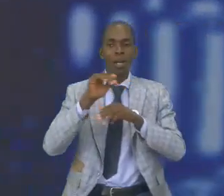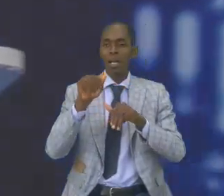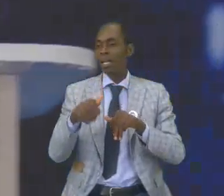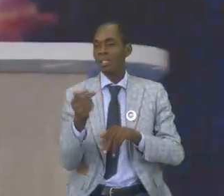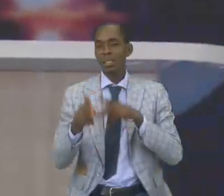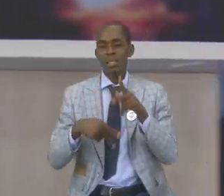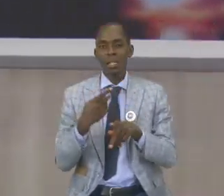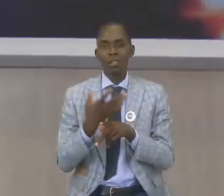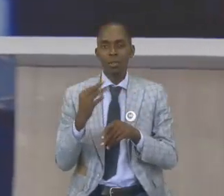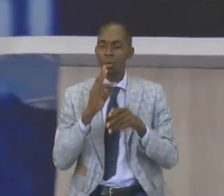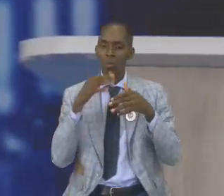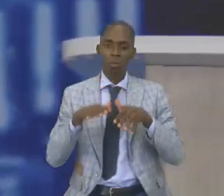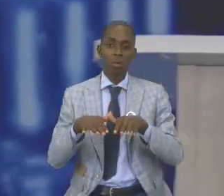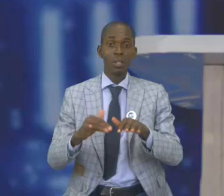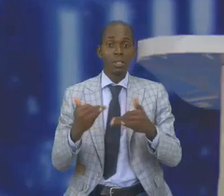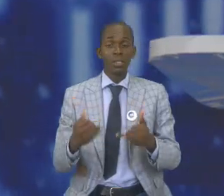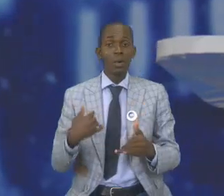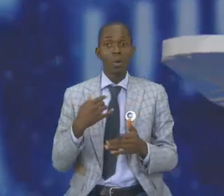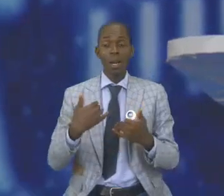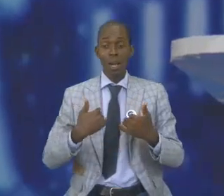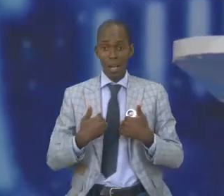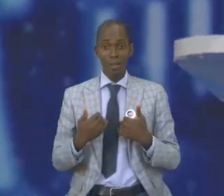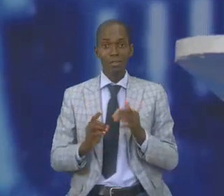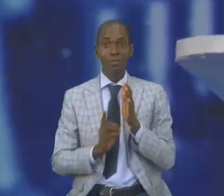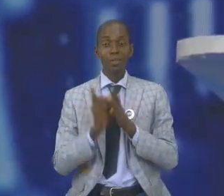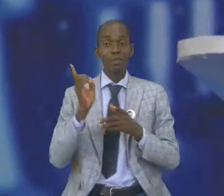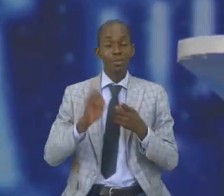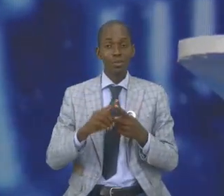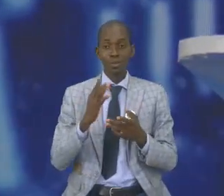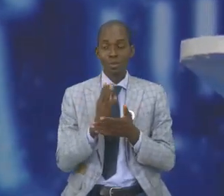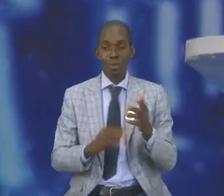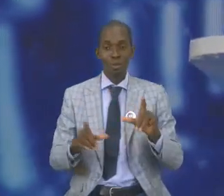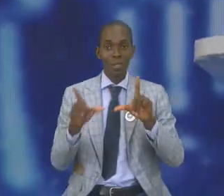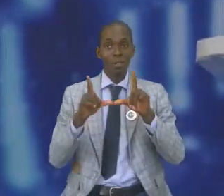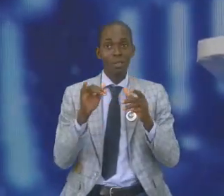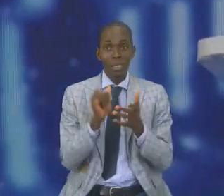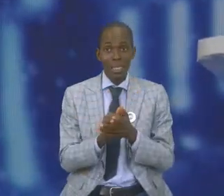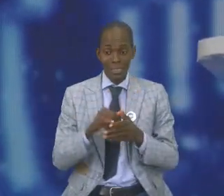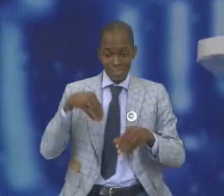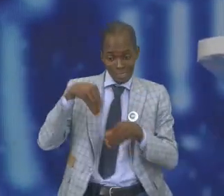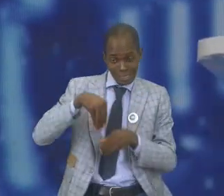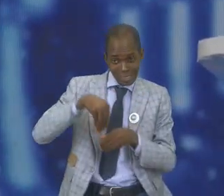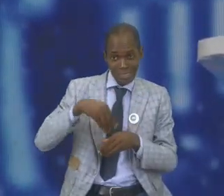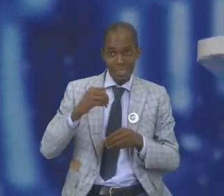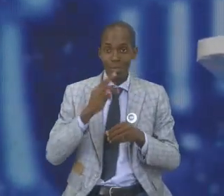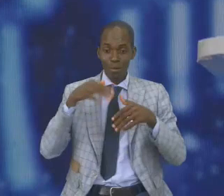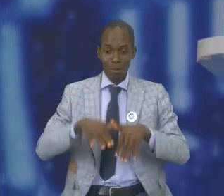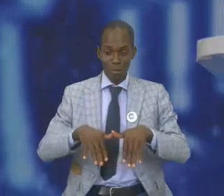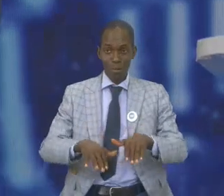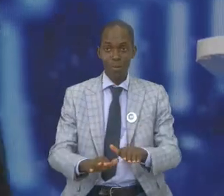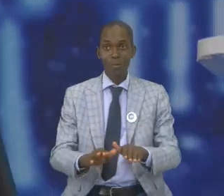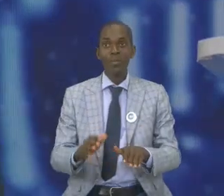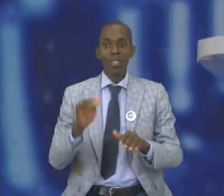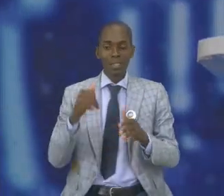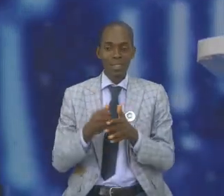we've developed to the point that tunnels inside the sea can go like that. And